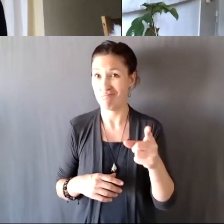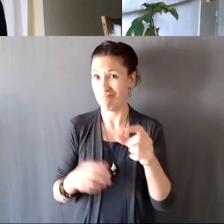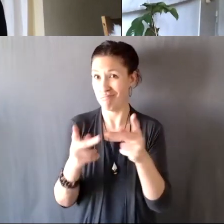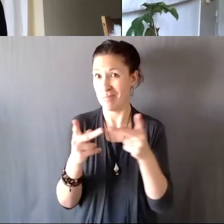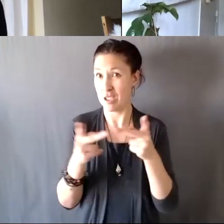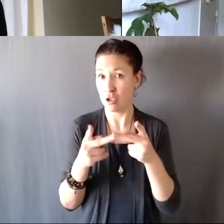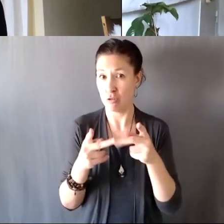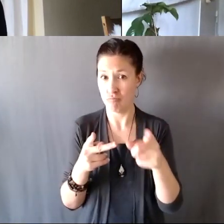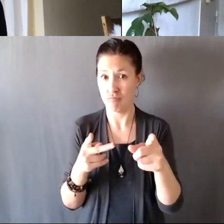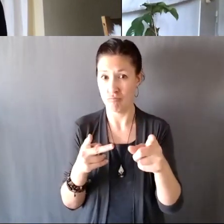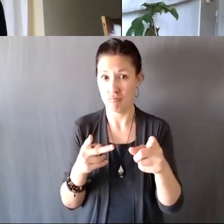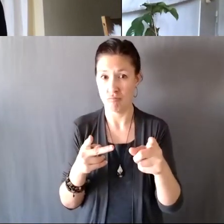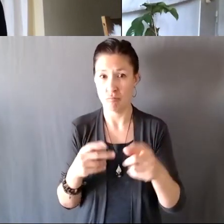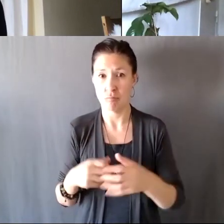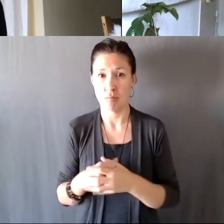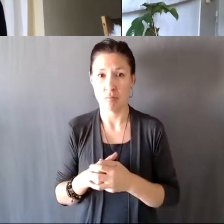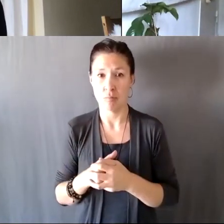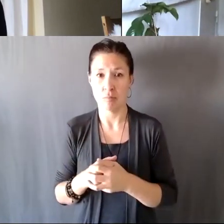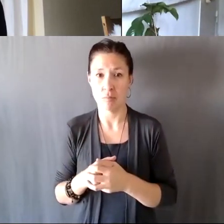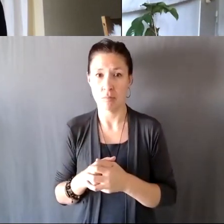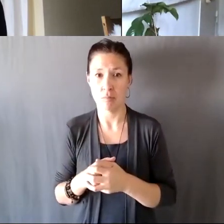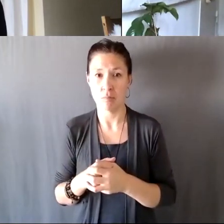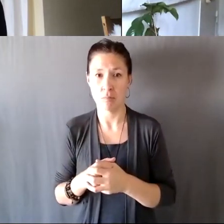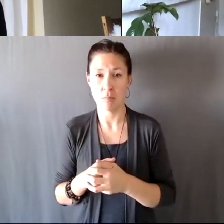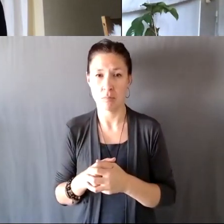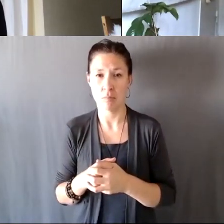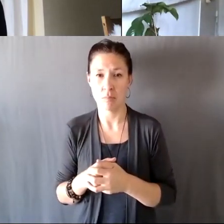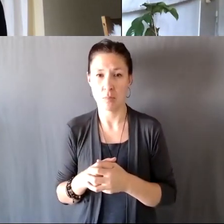and now reaching for both heaven and earth.